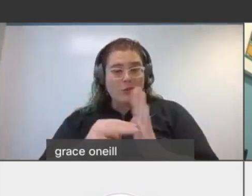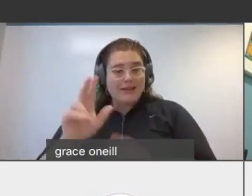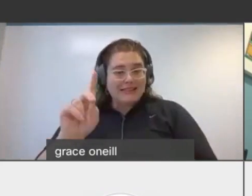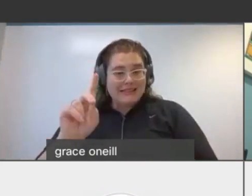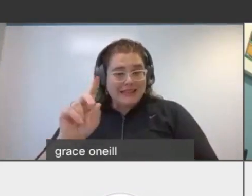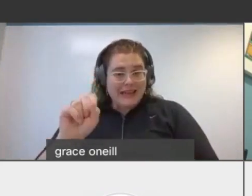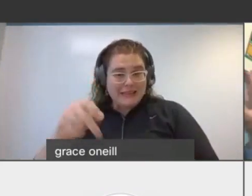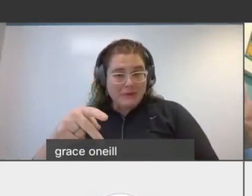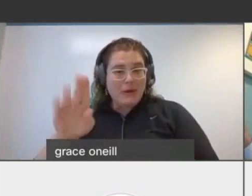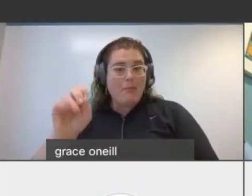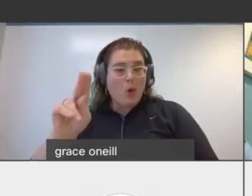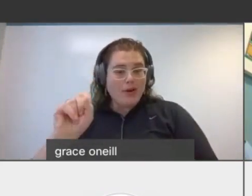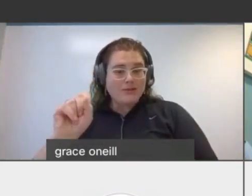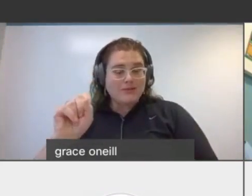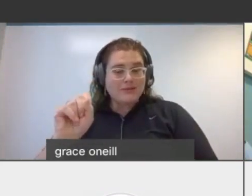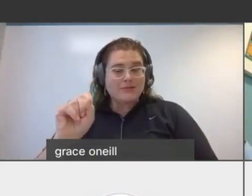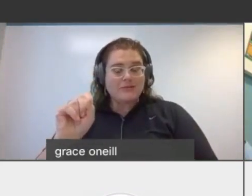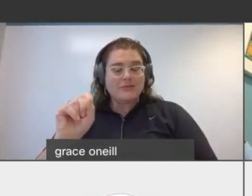bonuses that were included